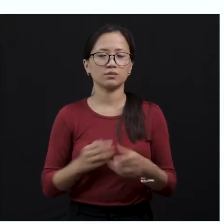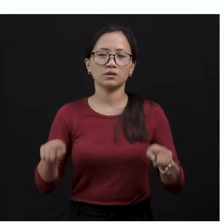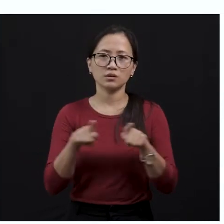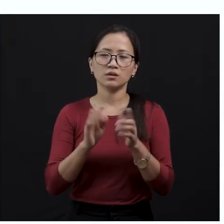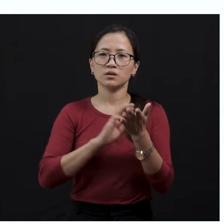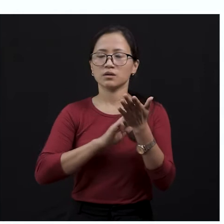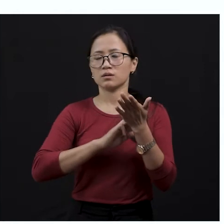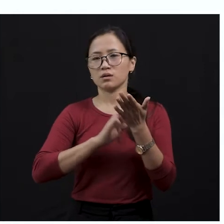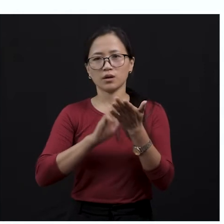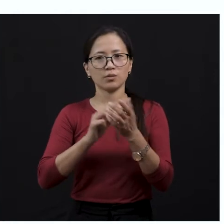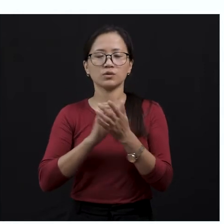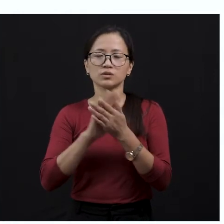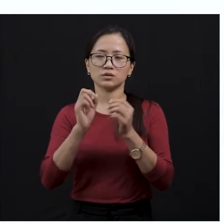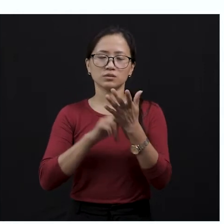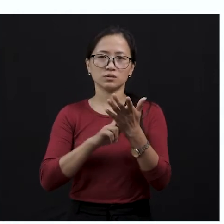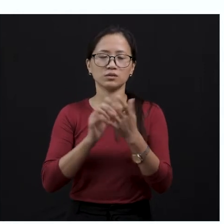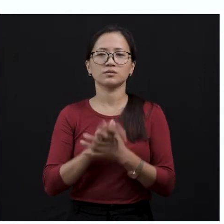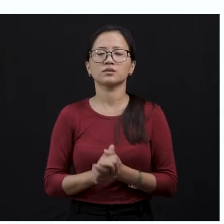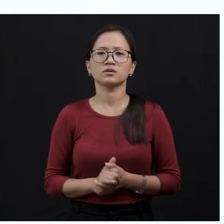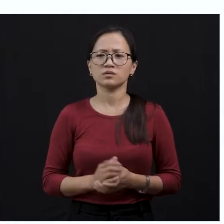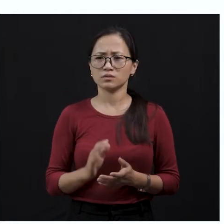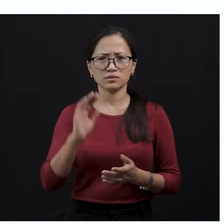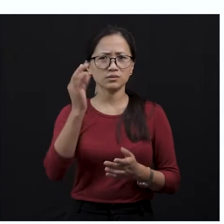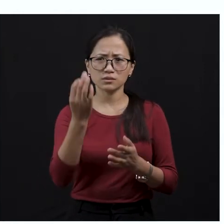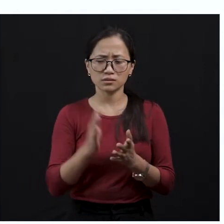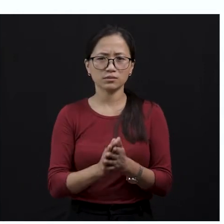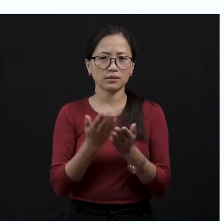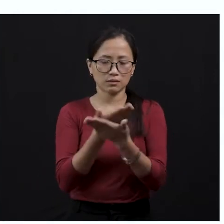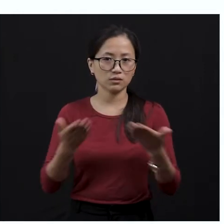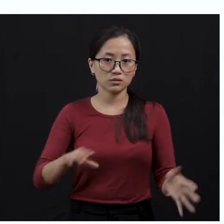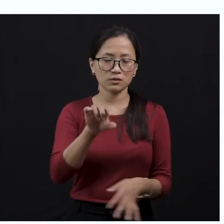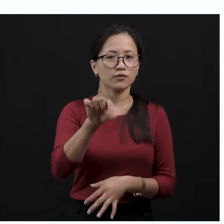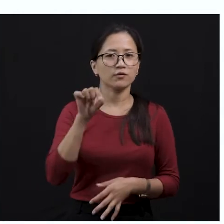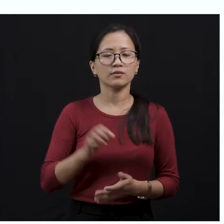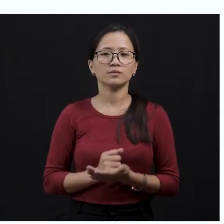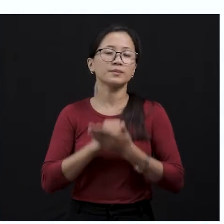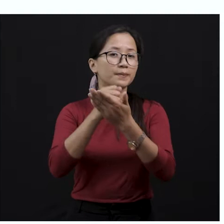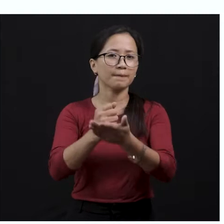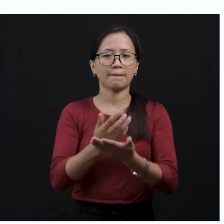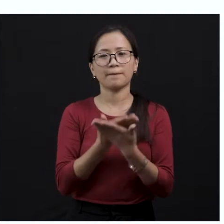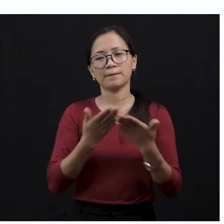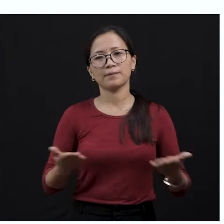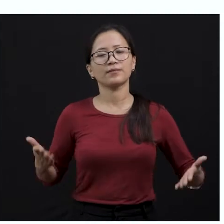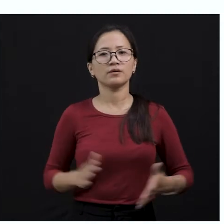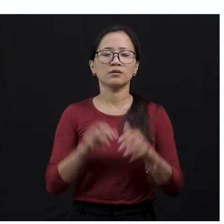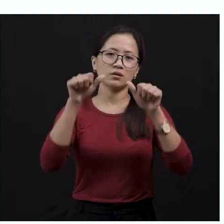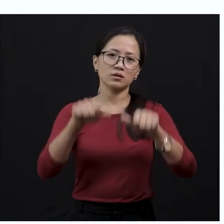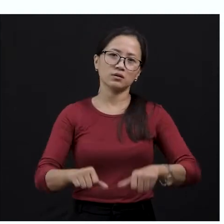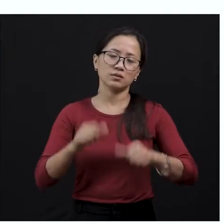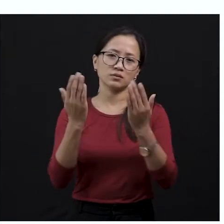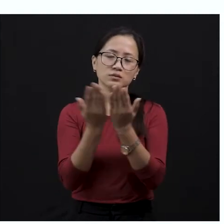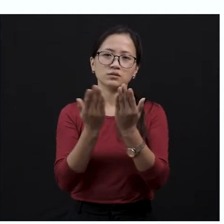in these places, there were certain things that were found, okay? And with the help of these things, we are able